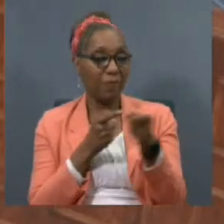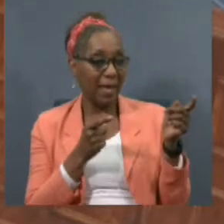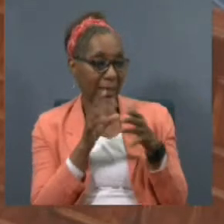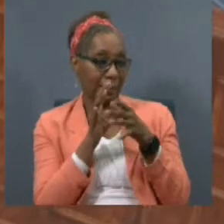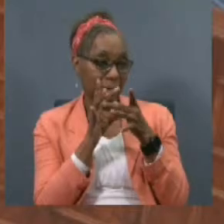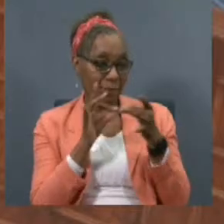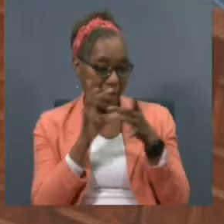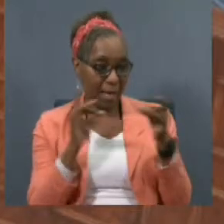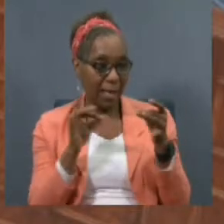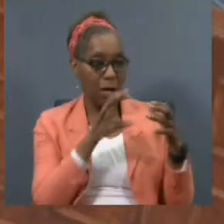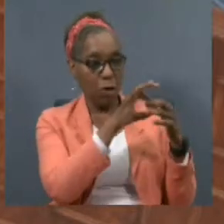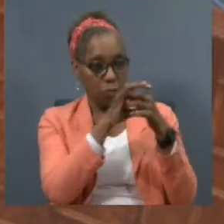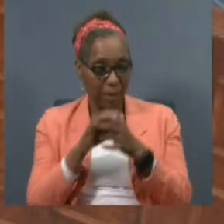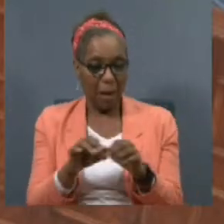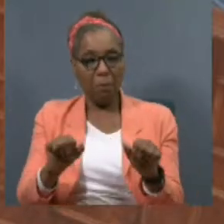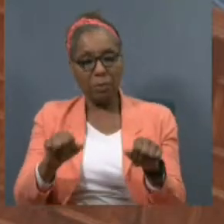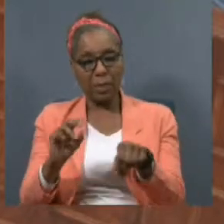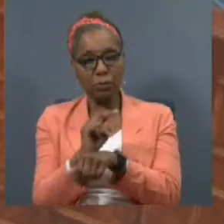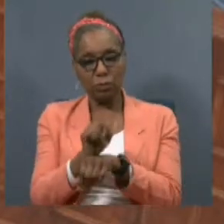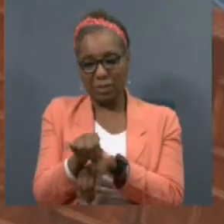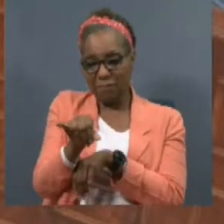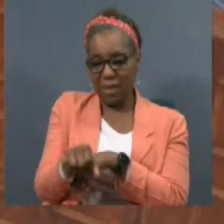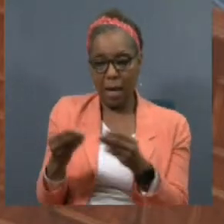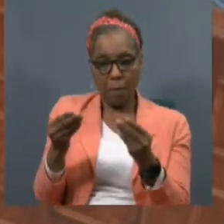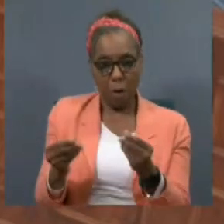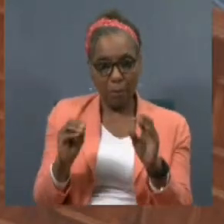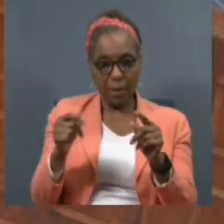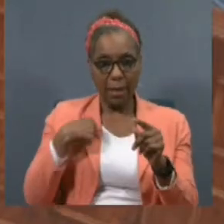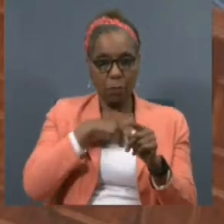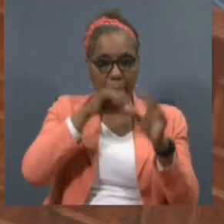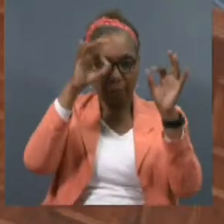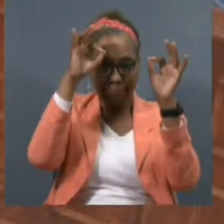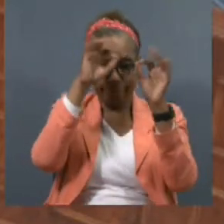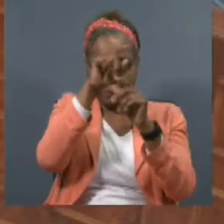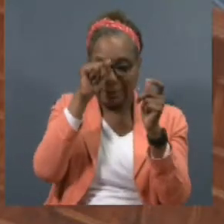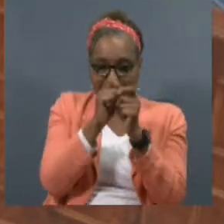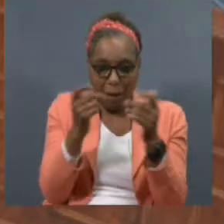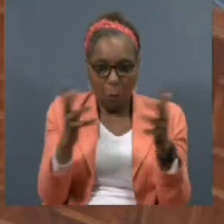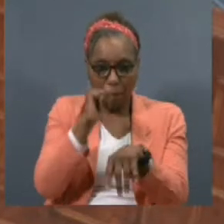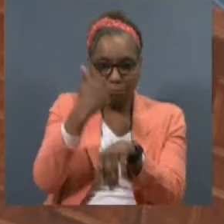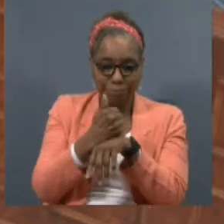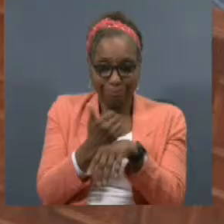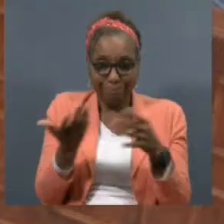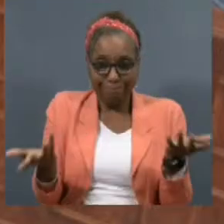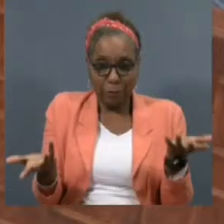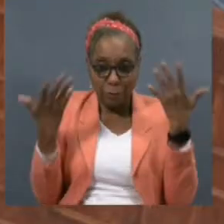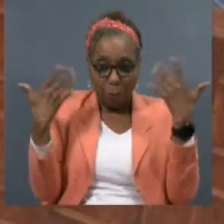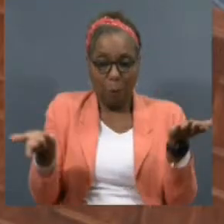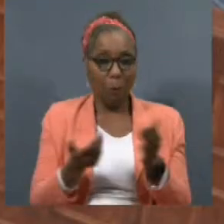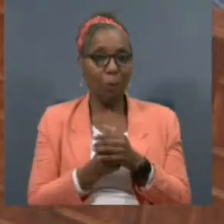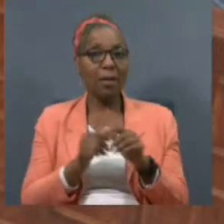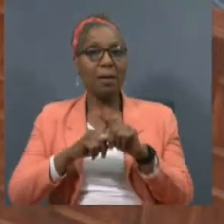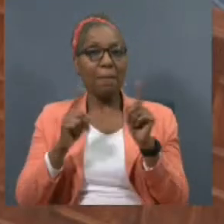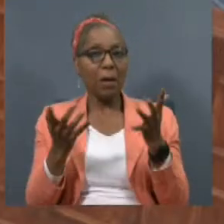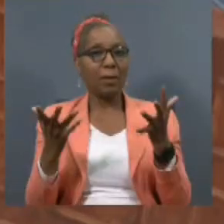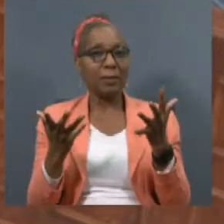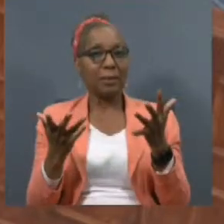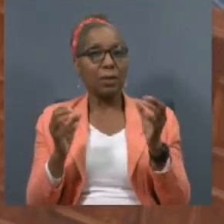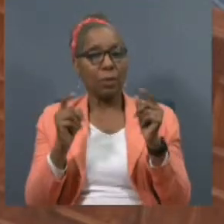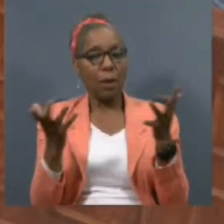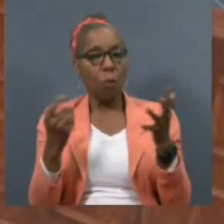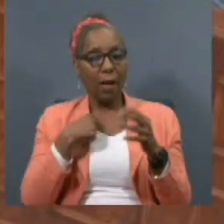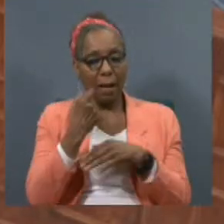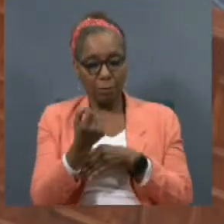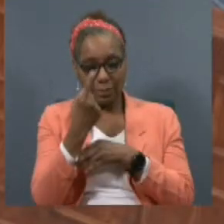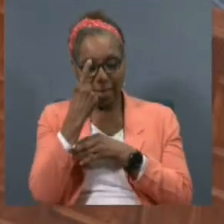relative to the potential use of this property. Of course, we never know exactly what's going to be there, but from what I